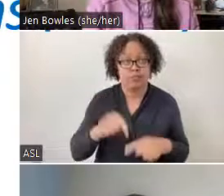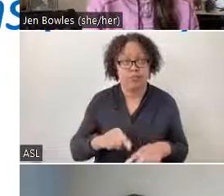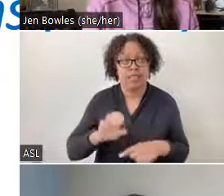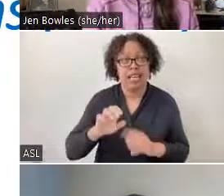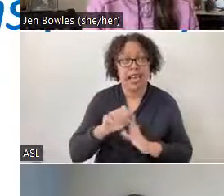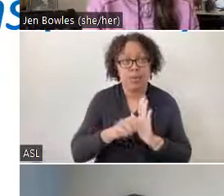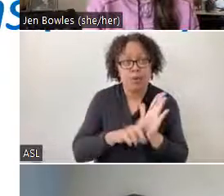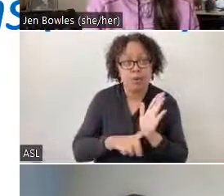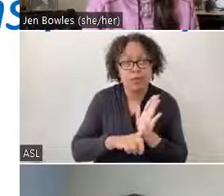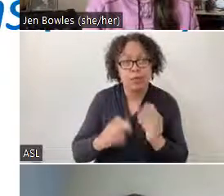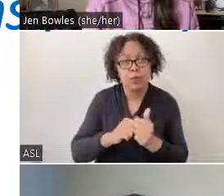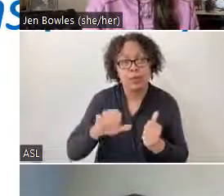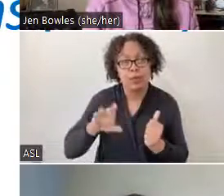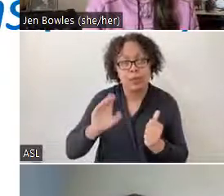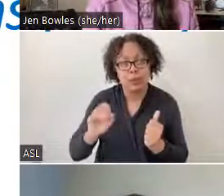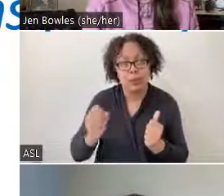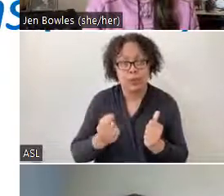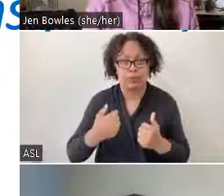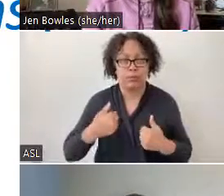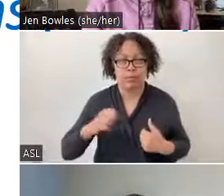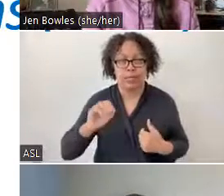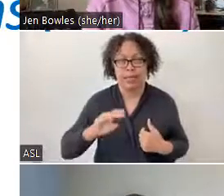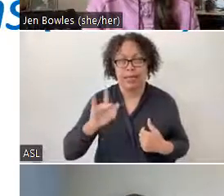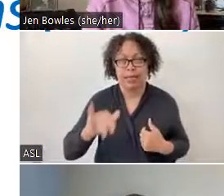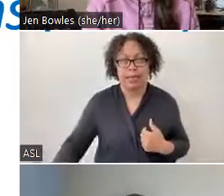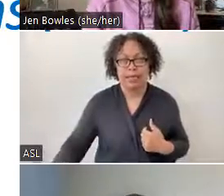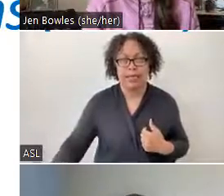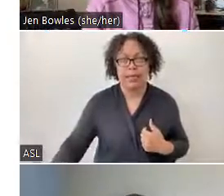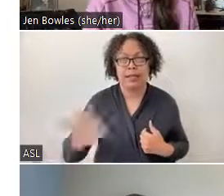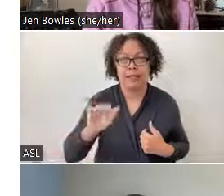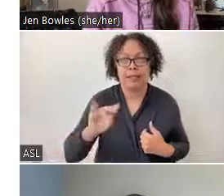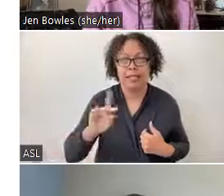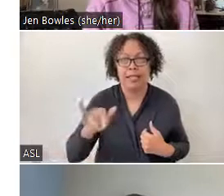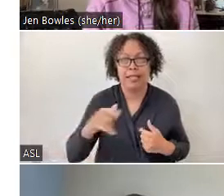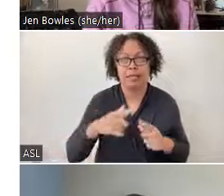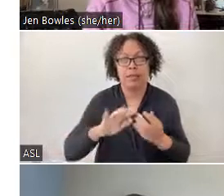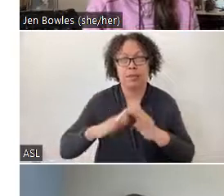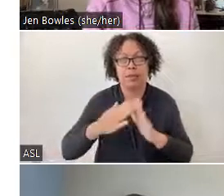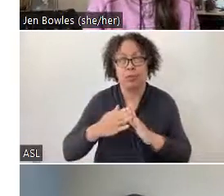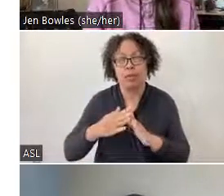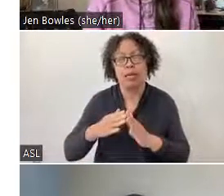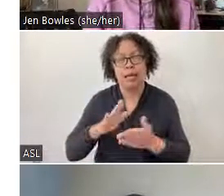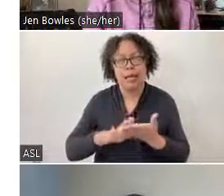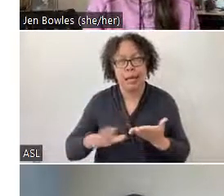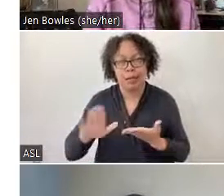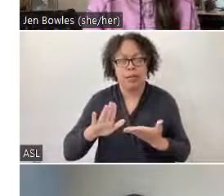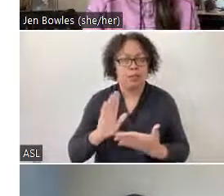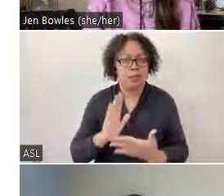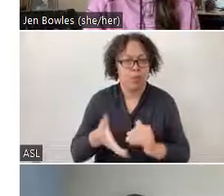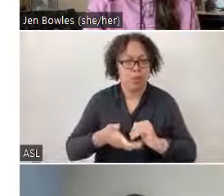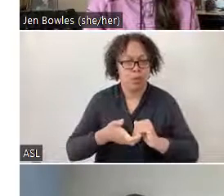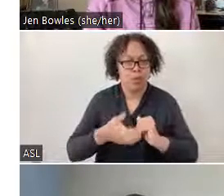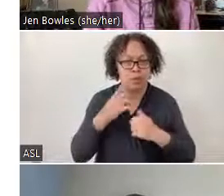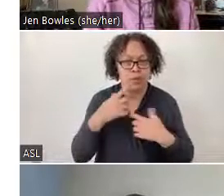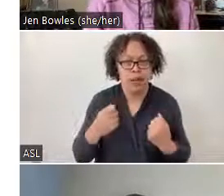I'm Emily Finley. I'm from CCPH, Community Campus Partnerships for Health. We partner with University